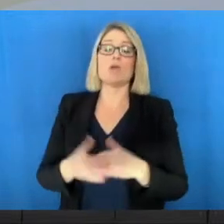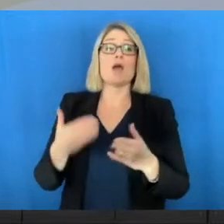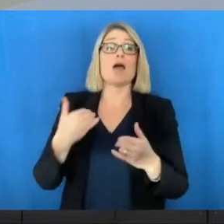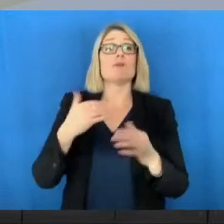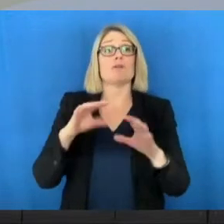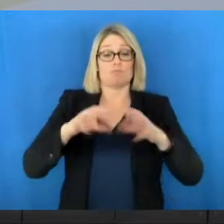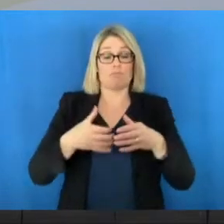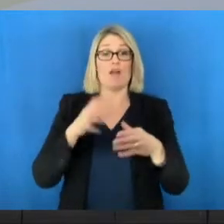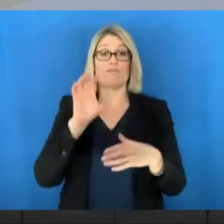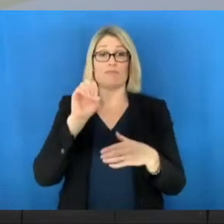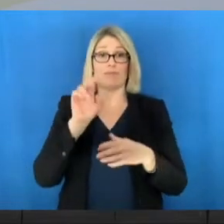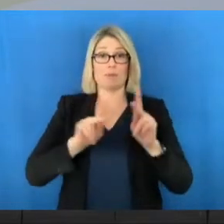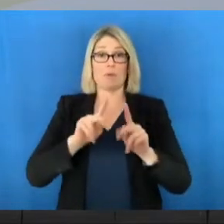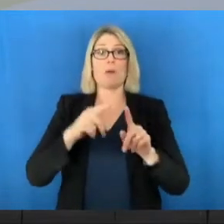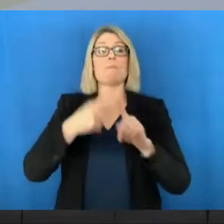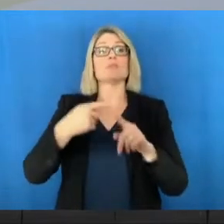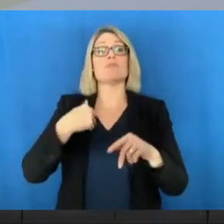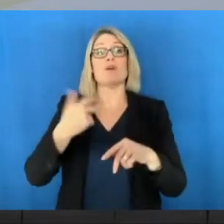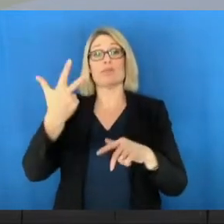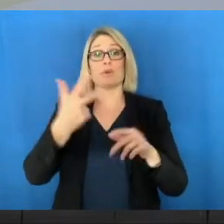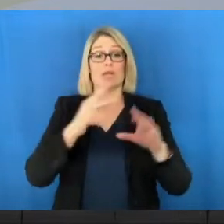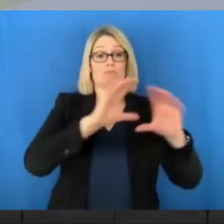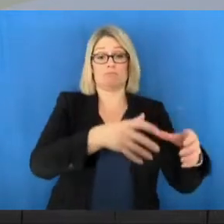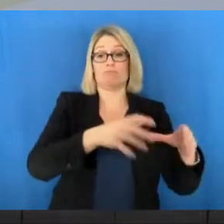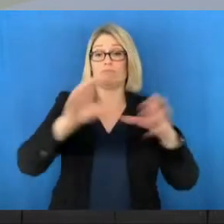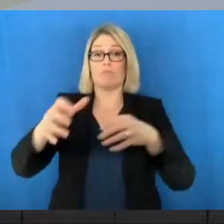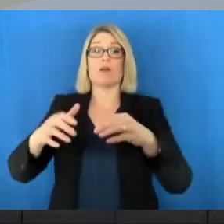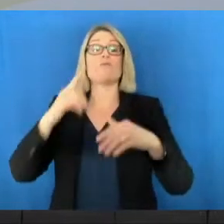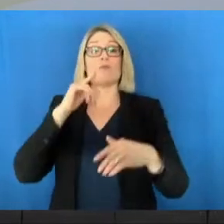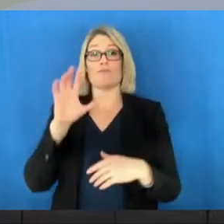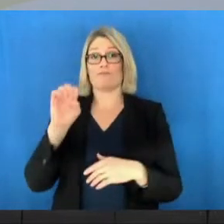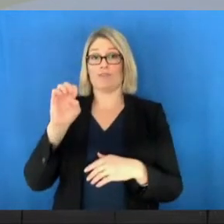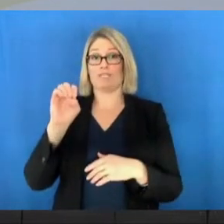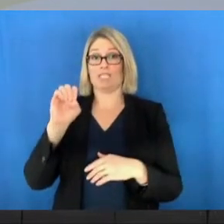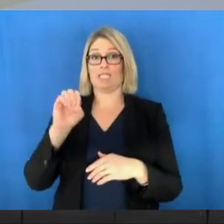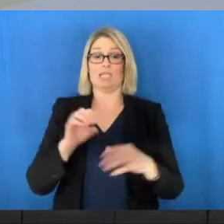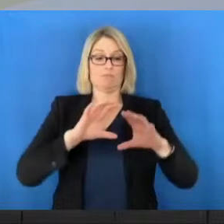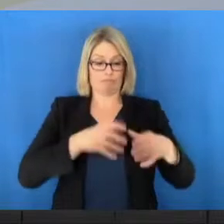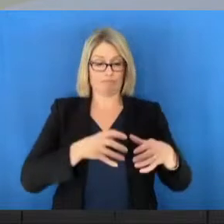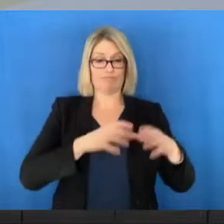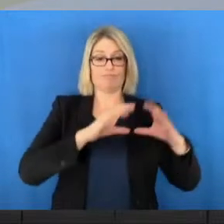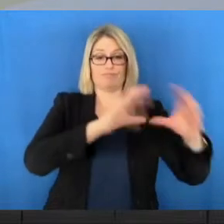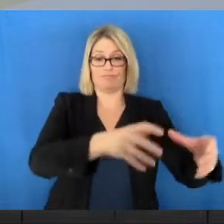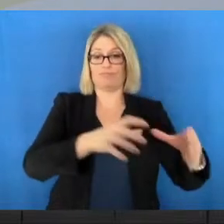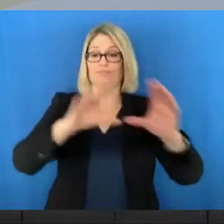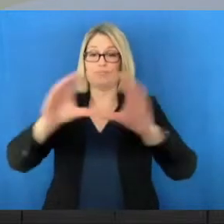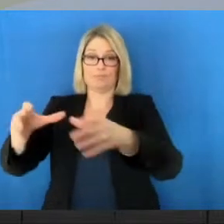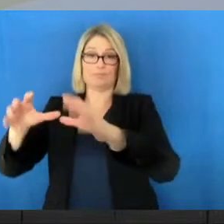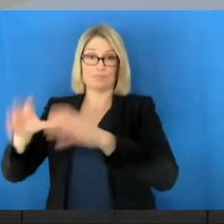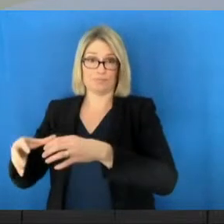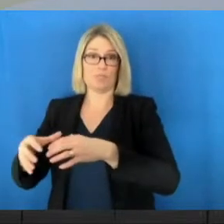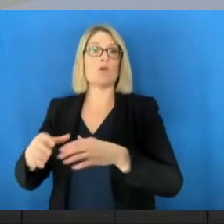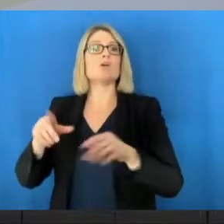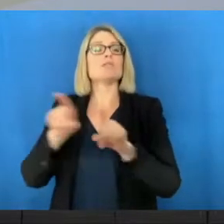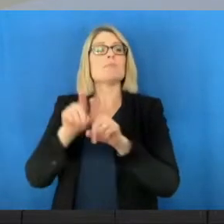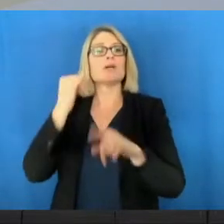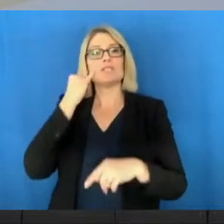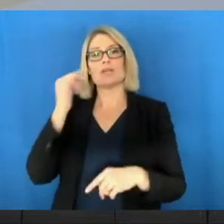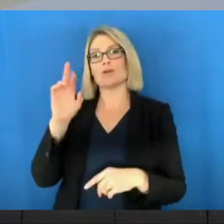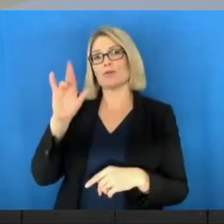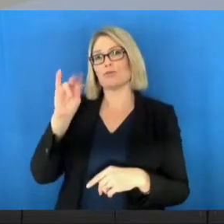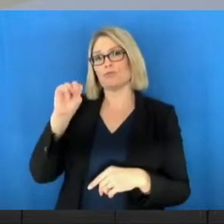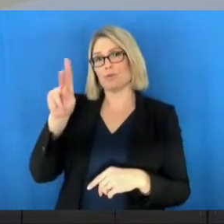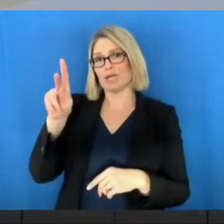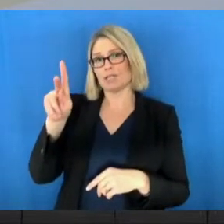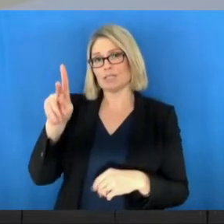plus an additional 3 cohorts allowed in rinks, for instance, and